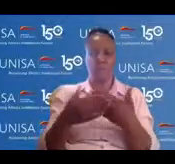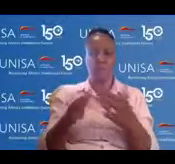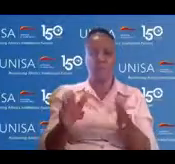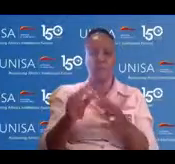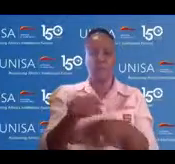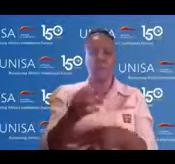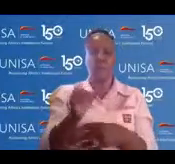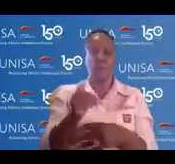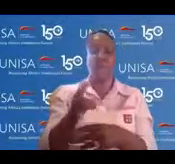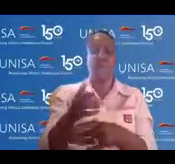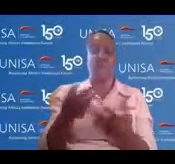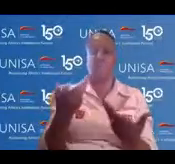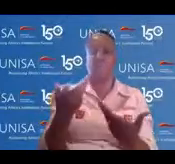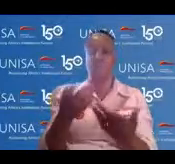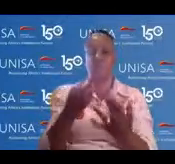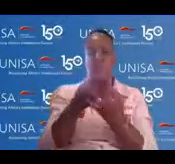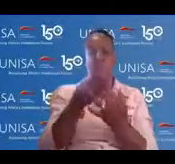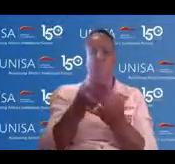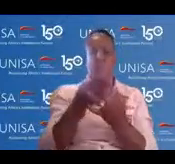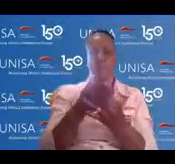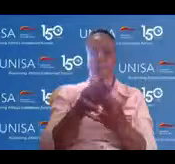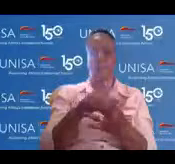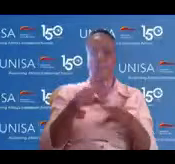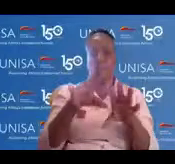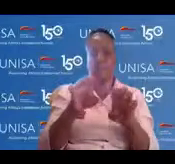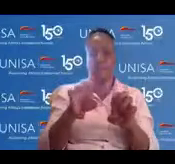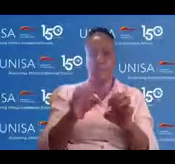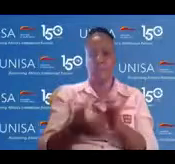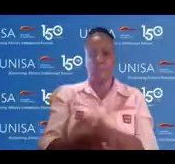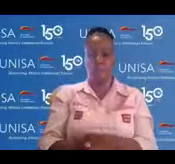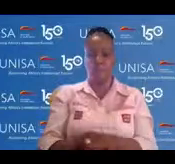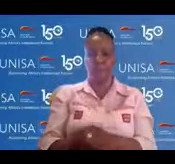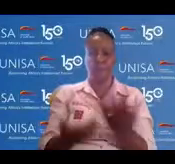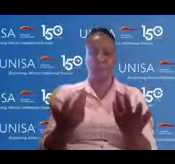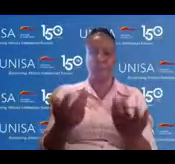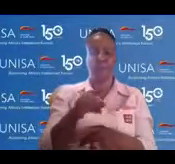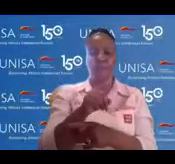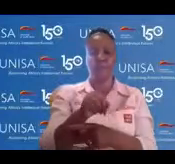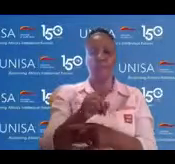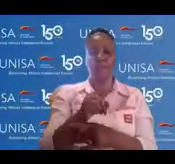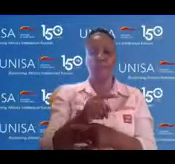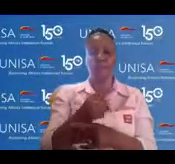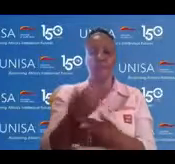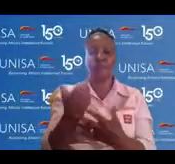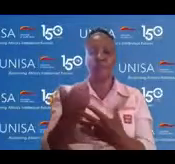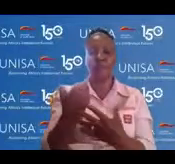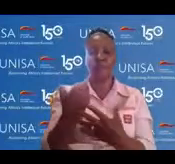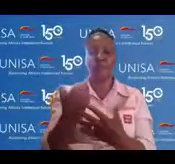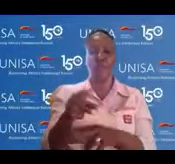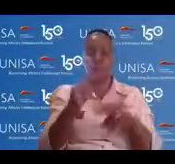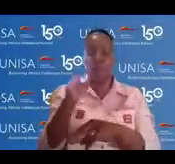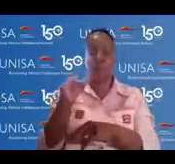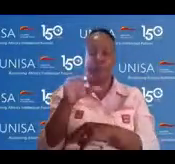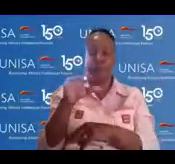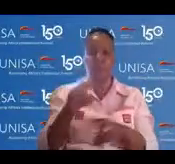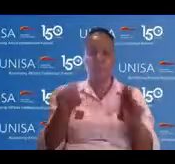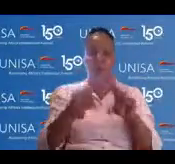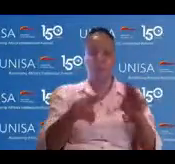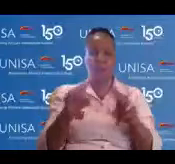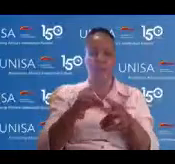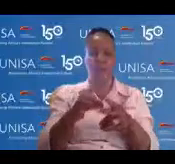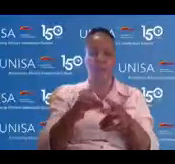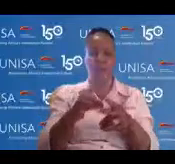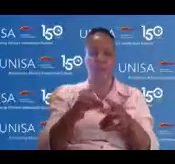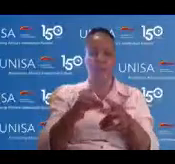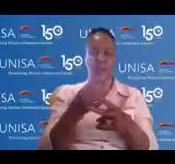can access the examination. So for this one, uses Moodle Proctoring. As you saw, it popped up automatically. So just remember